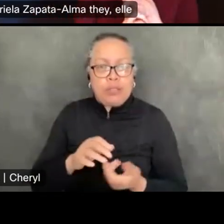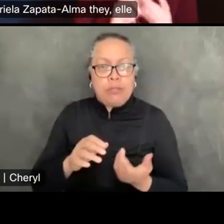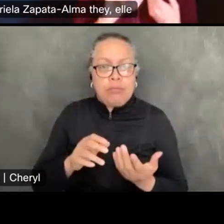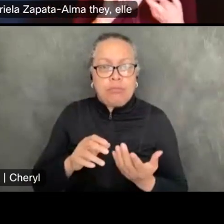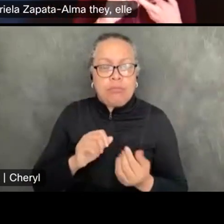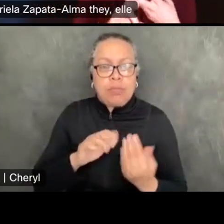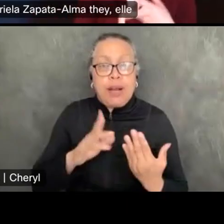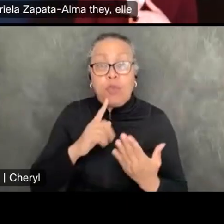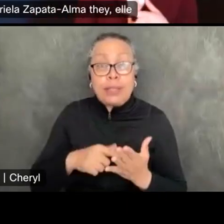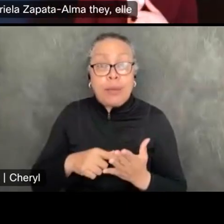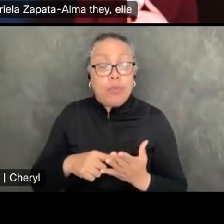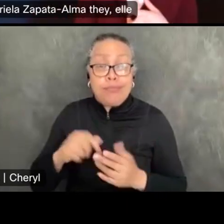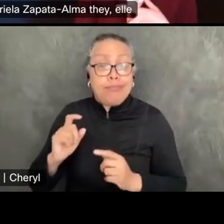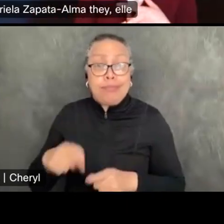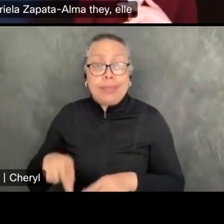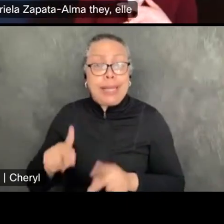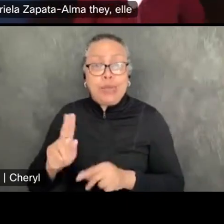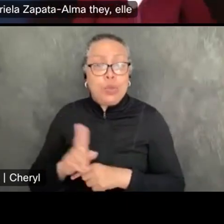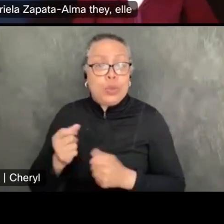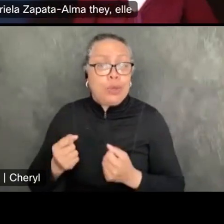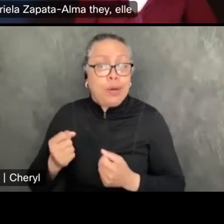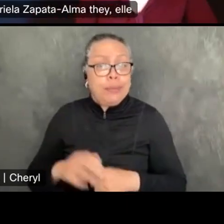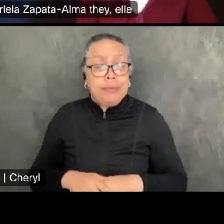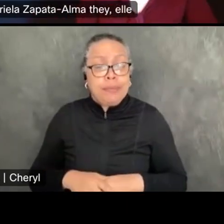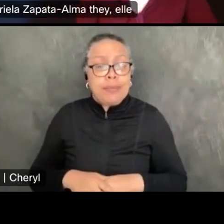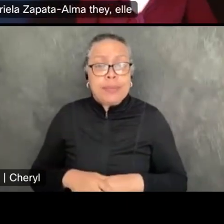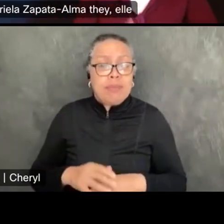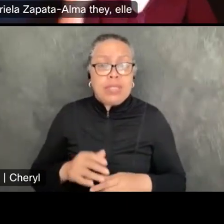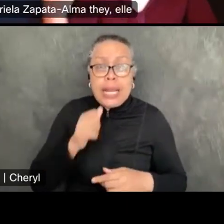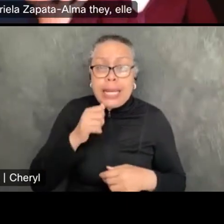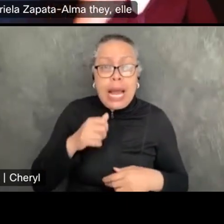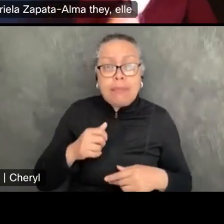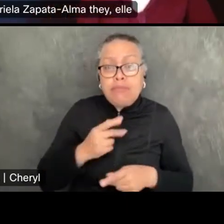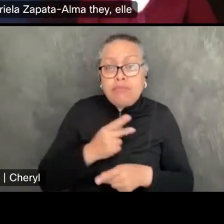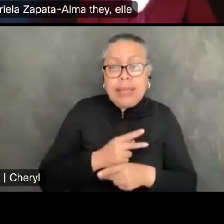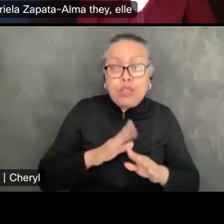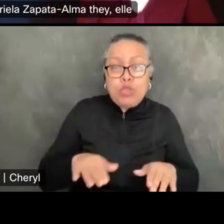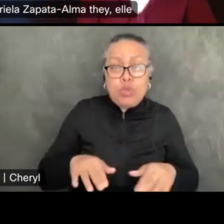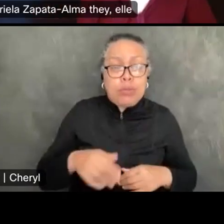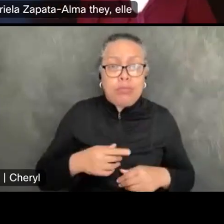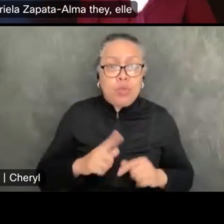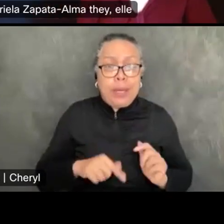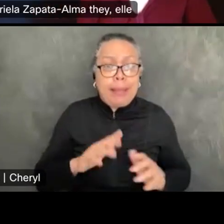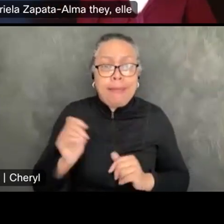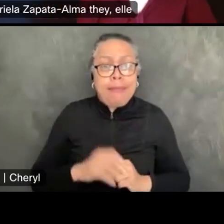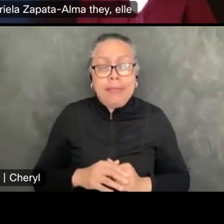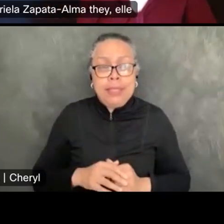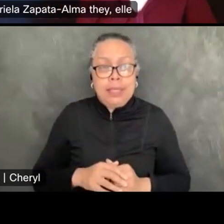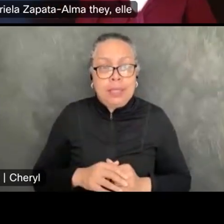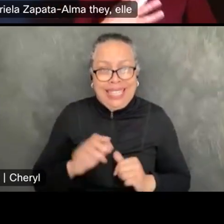the withholding of transportation, withholding of childcare, um, Just this week, the National Mental Health